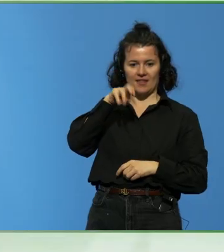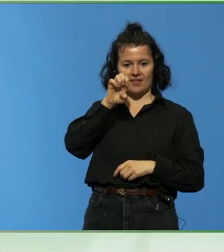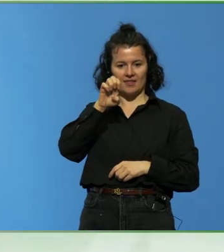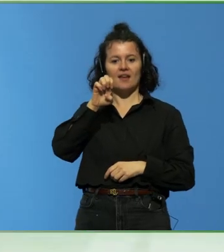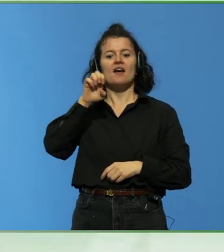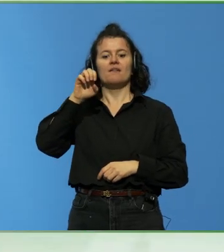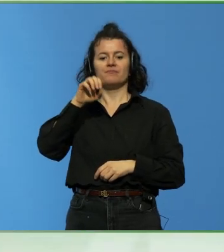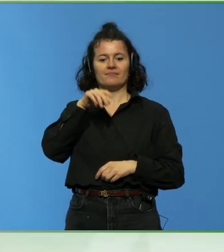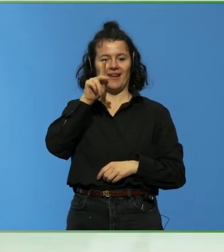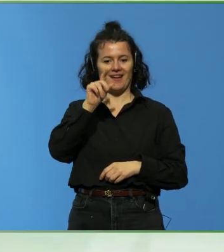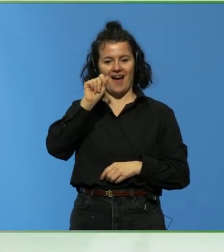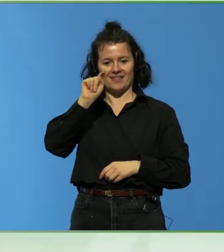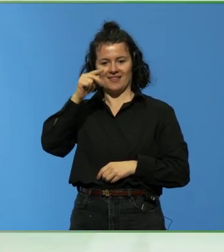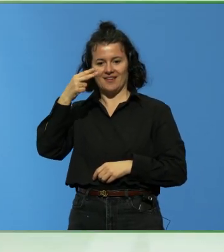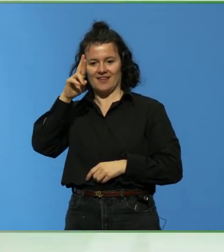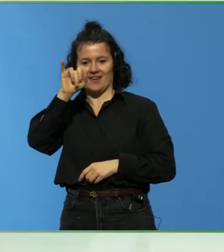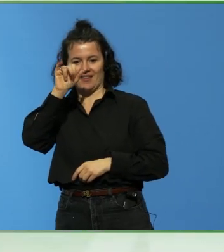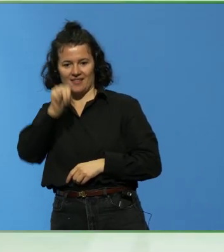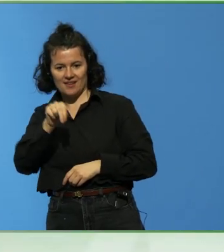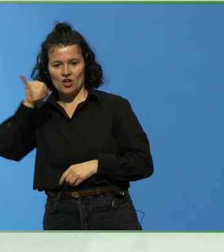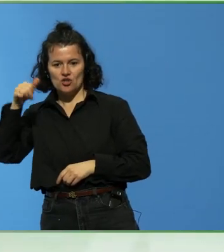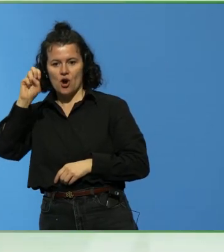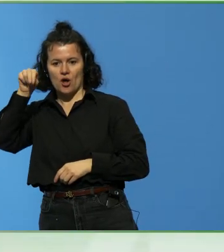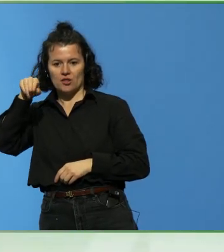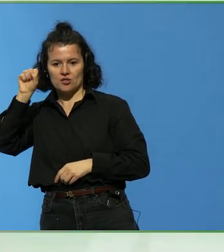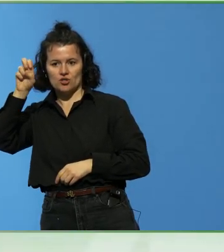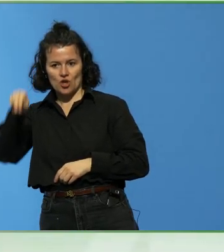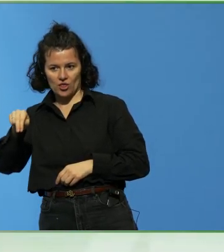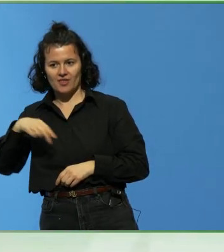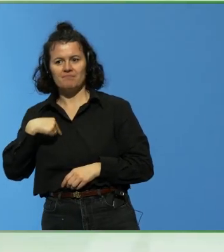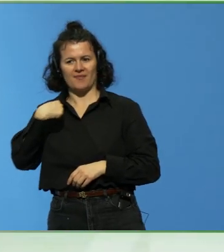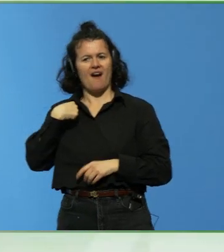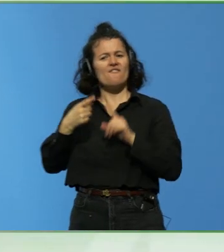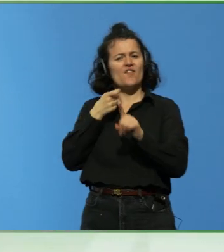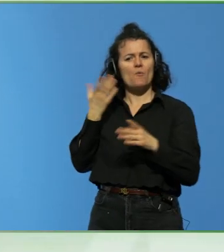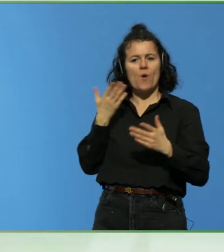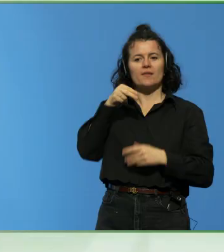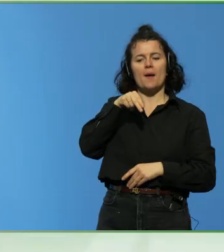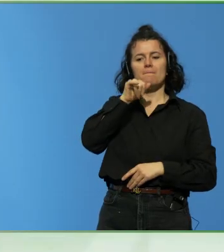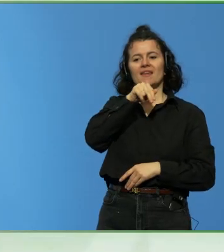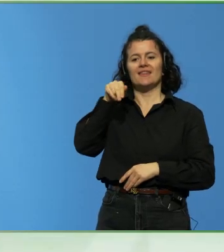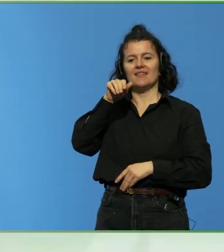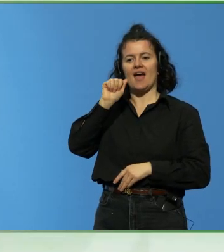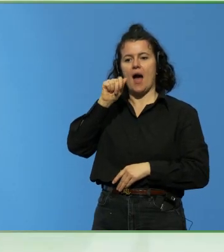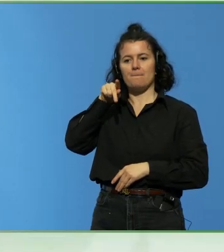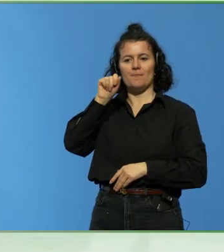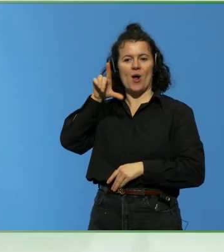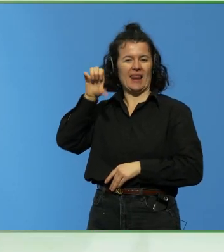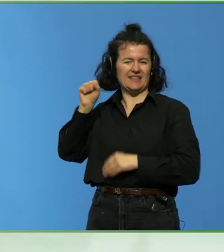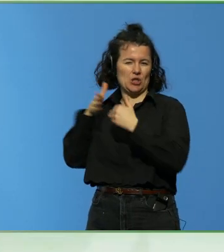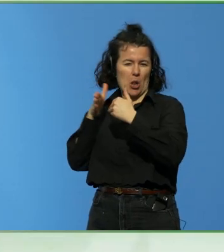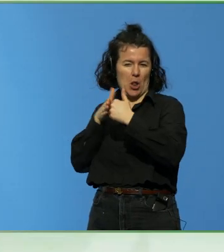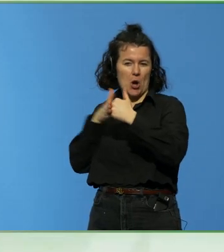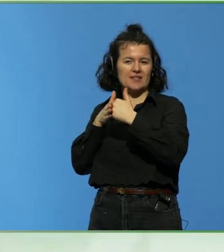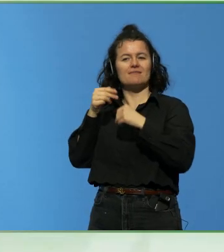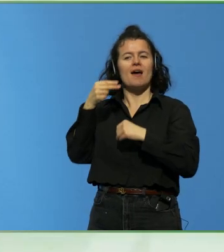Minnesota, close to Minneapolis, where I'm sure all of you have heard of these last few months. But we are here still